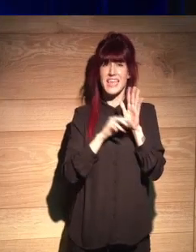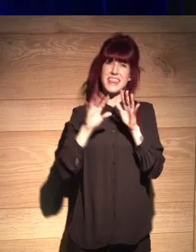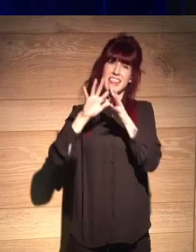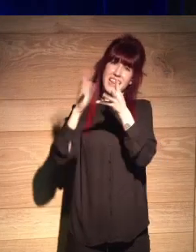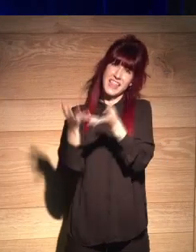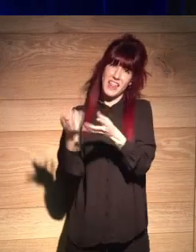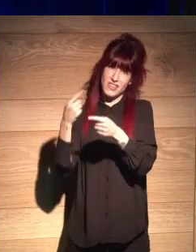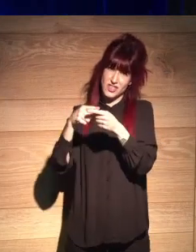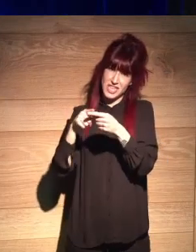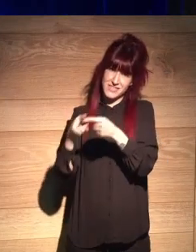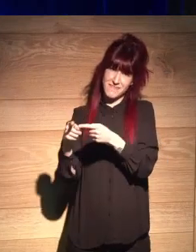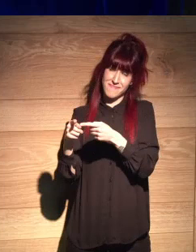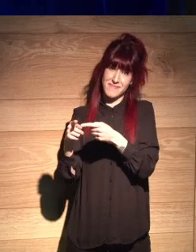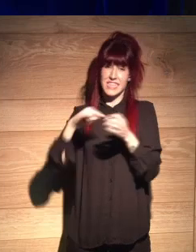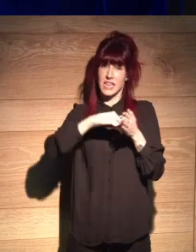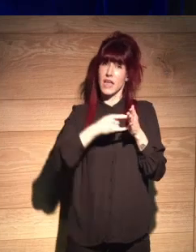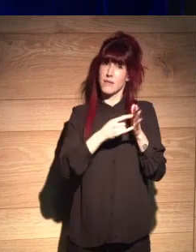defining our strategy.